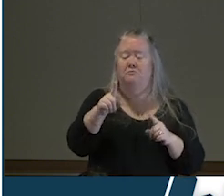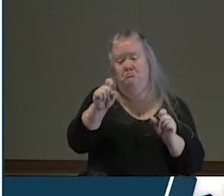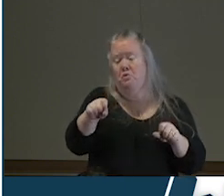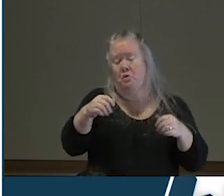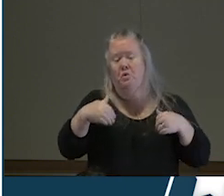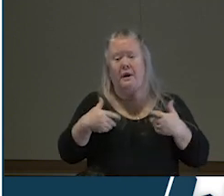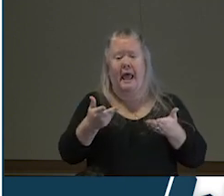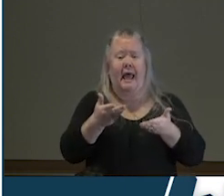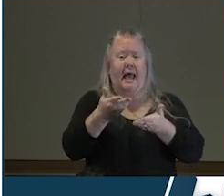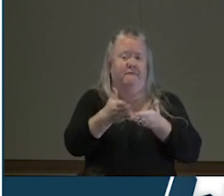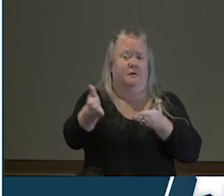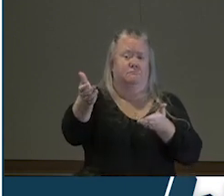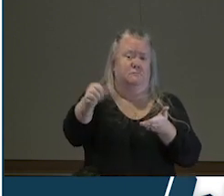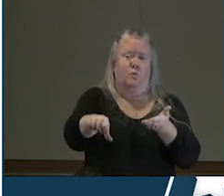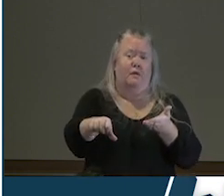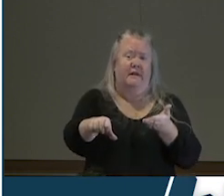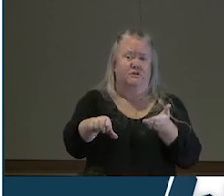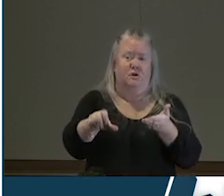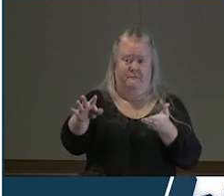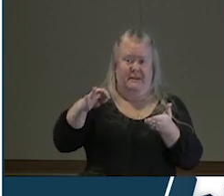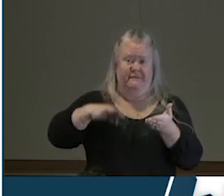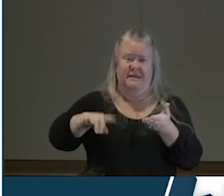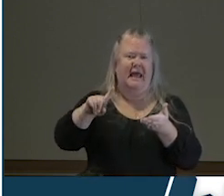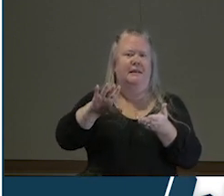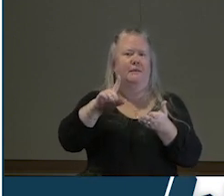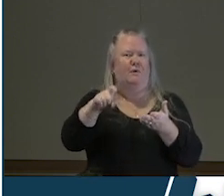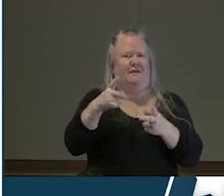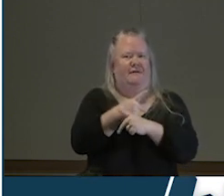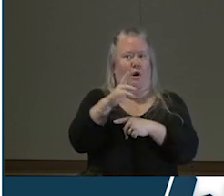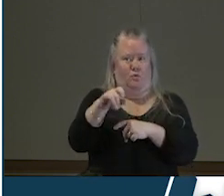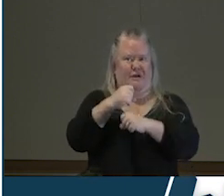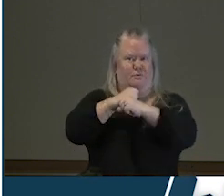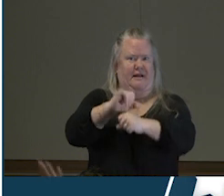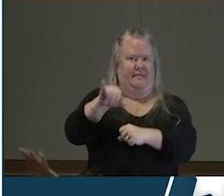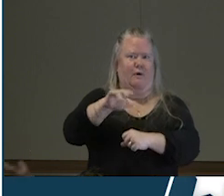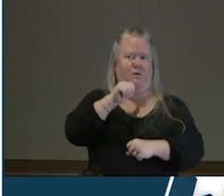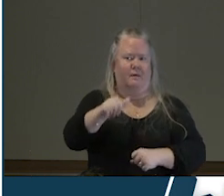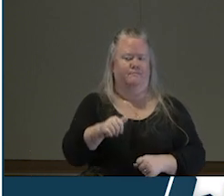have a disqualification, and it's a matter of do we need to protect that or not?